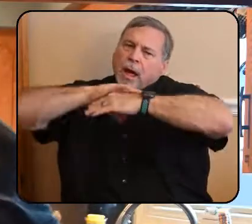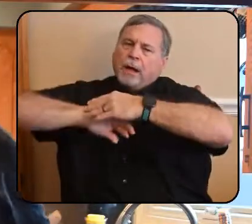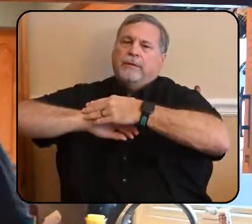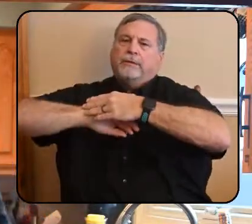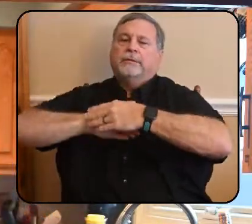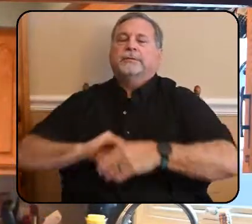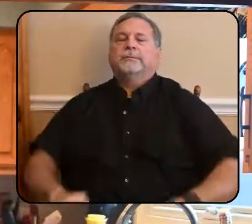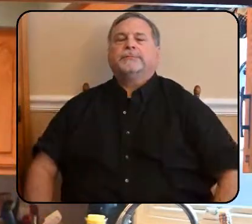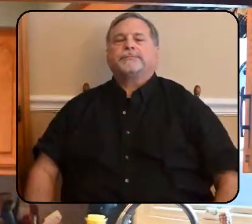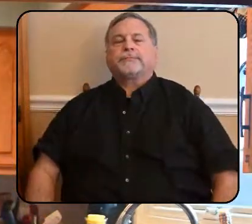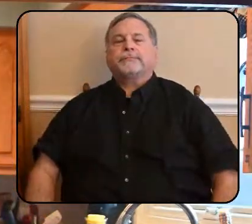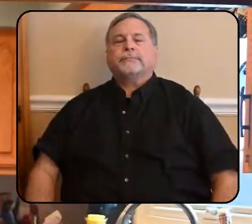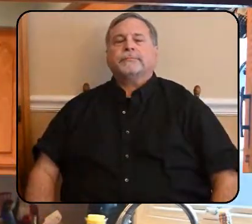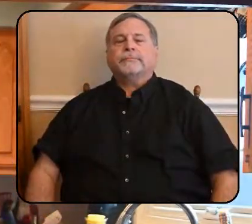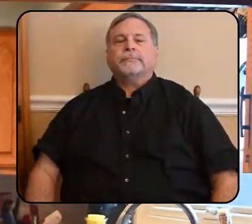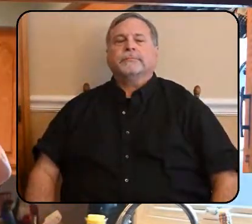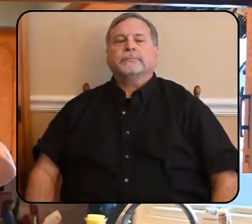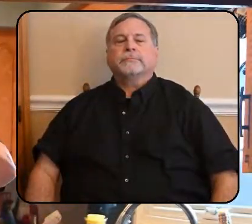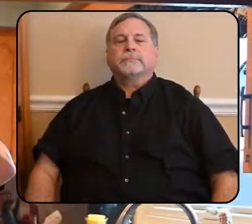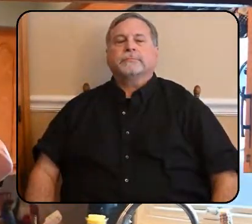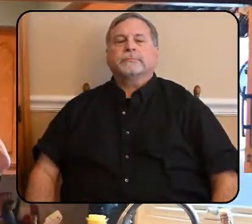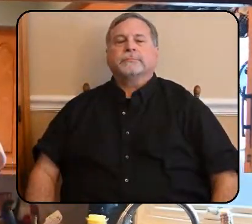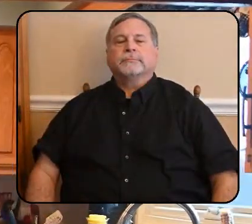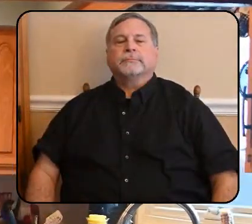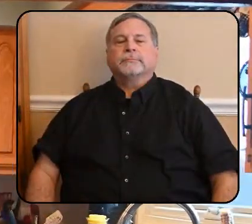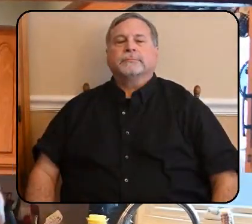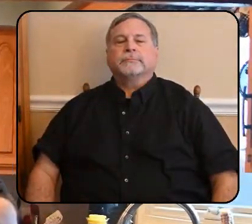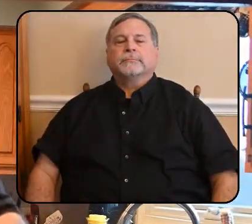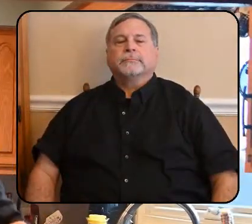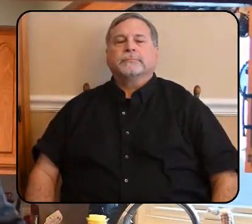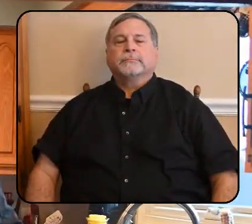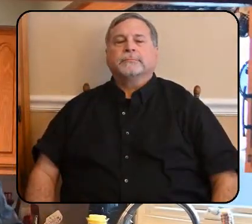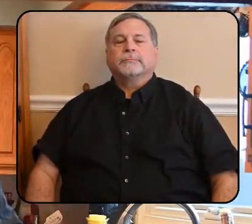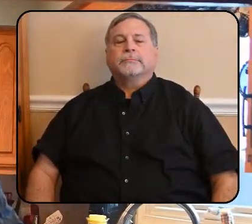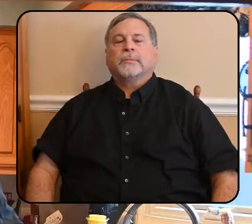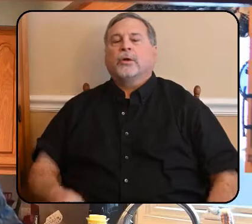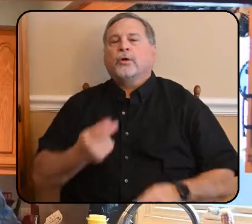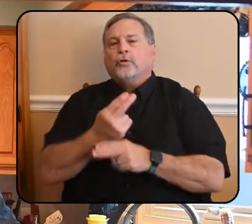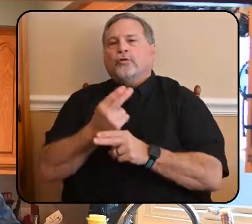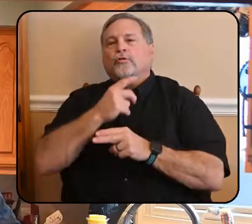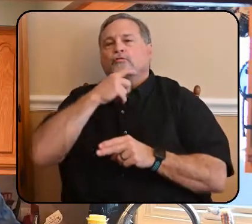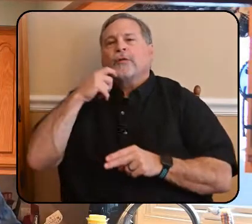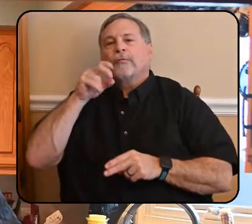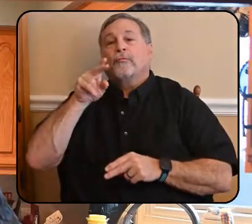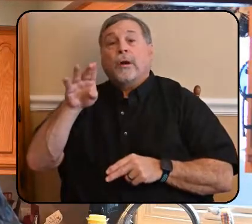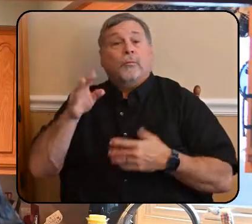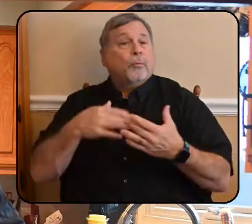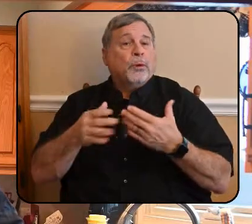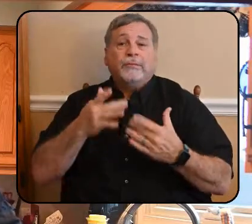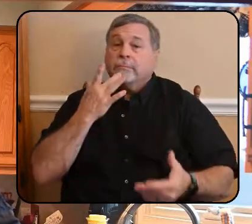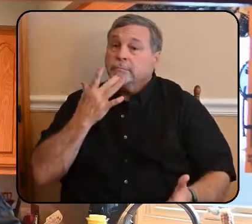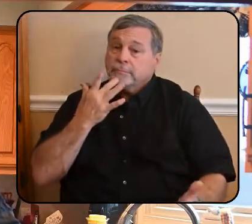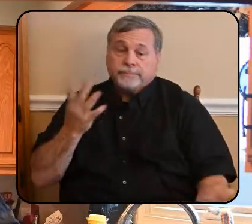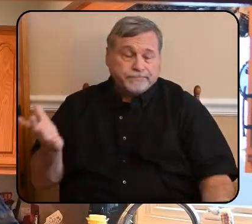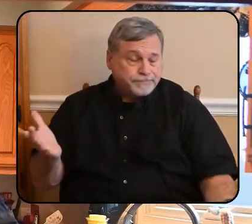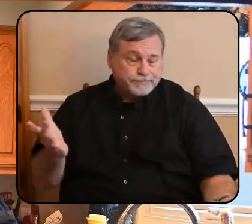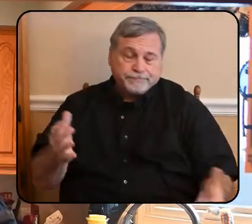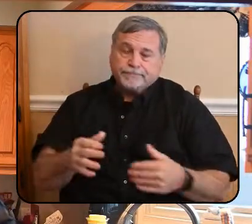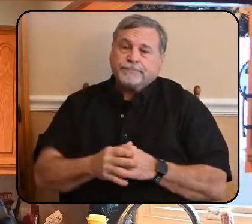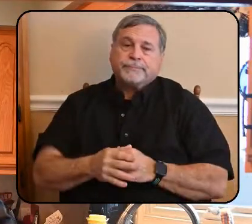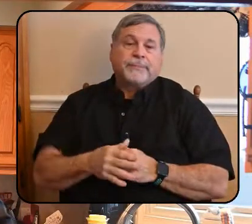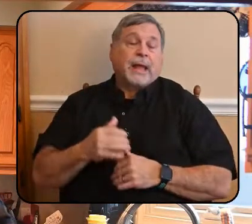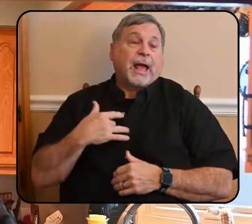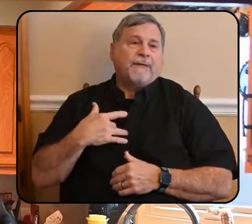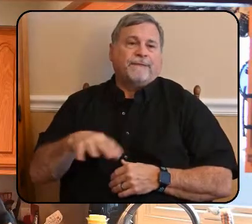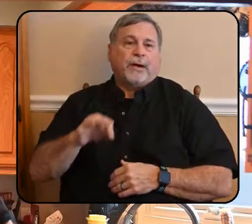So we'll take it like this. We're going to take a dry rub. Now take whatever dry rub you like. I happen to have found one